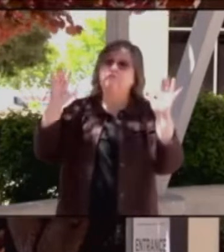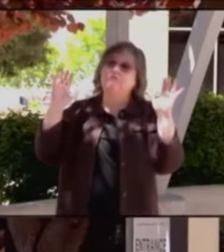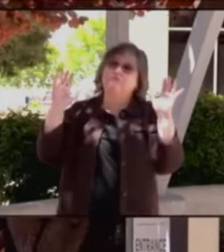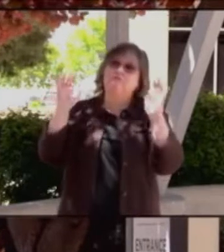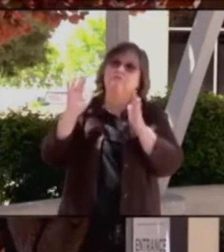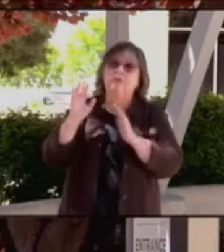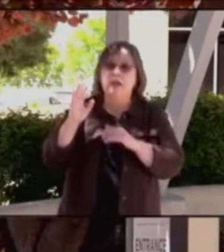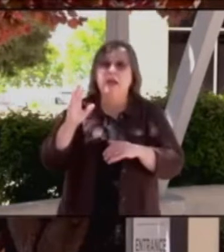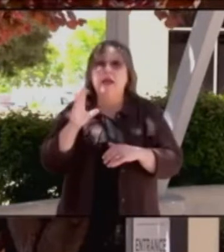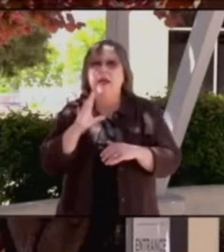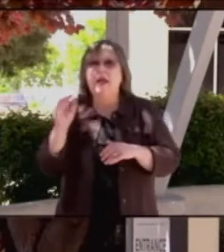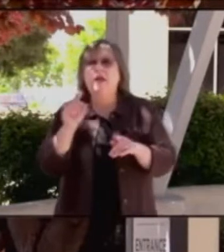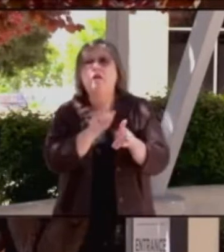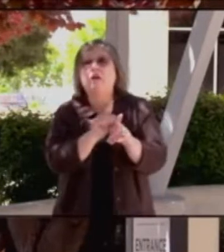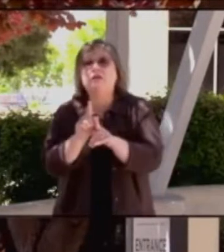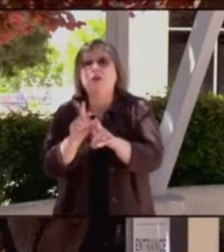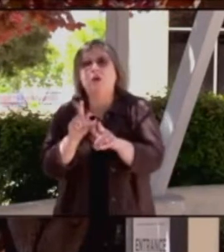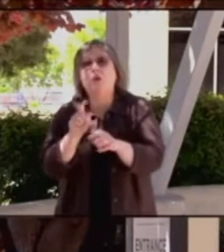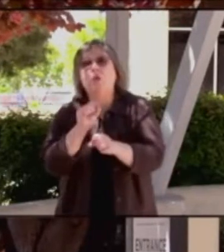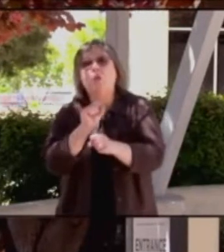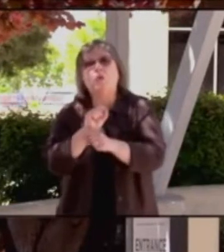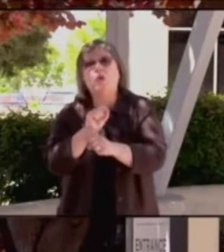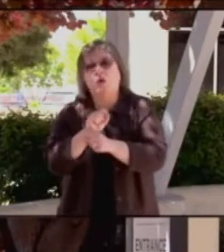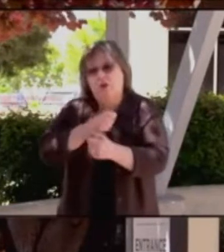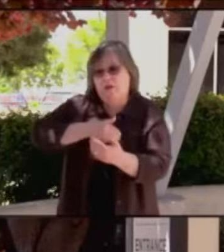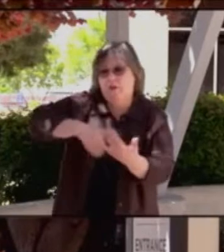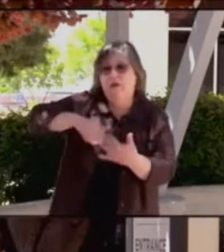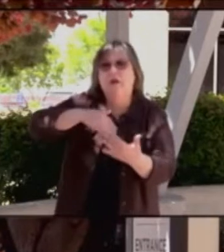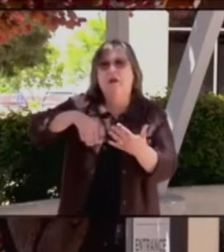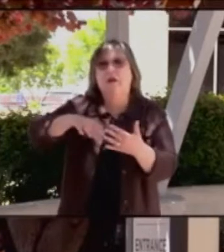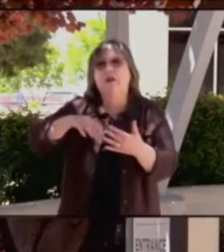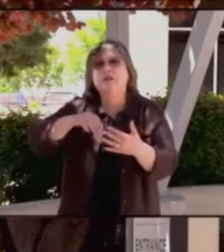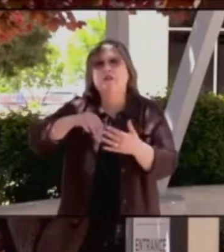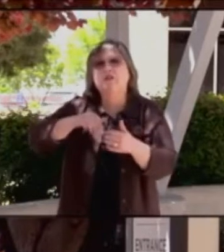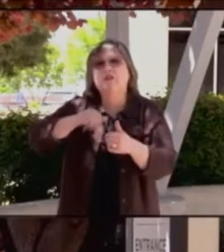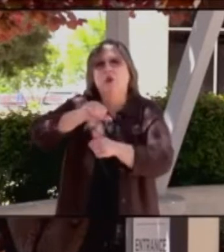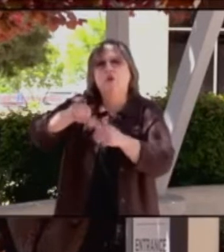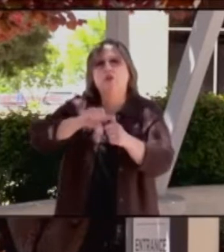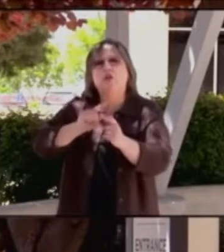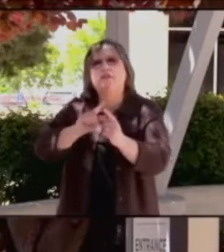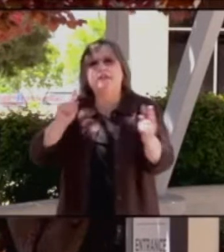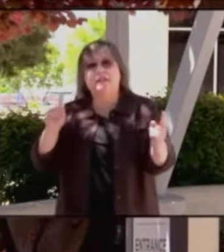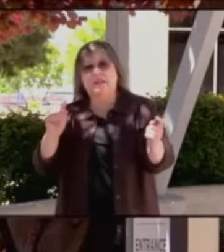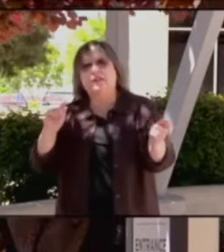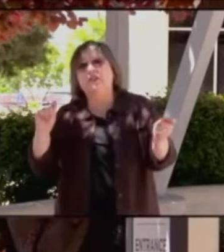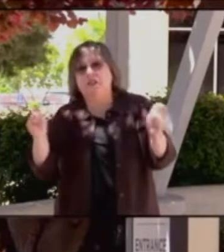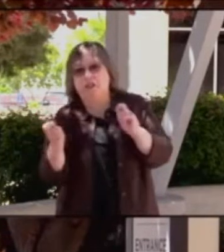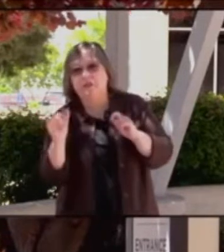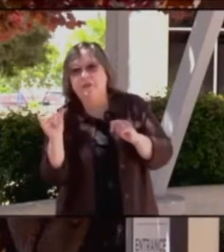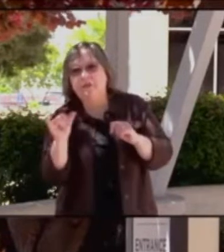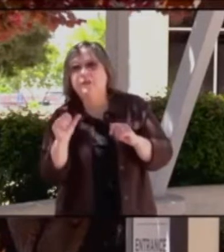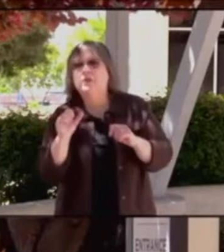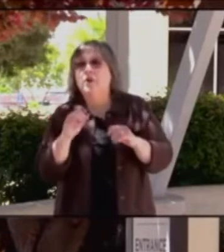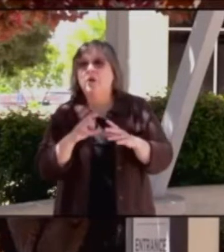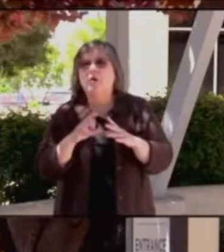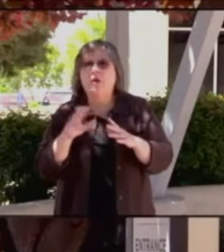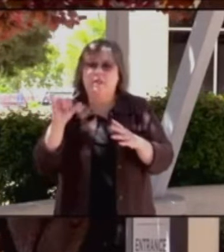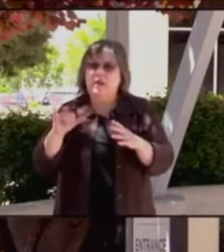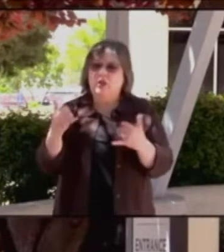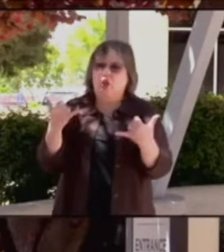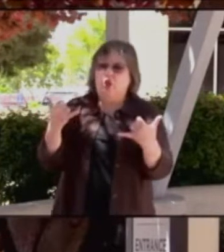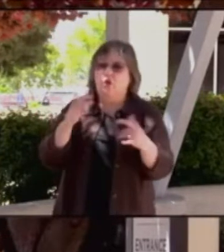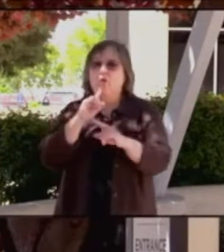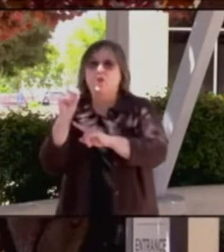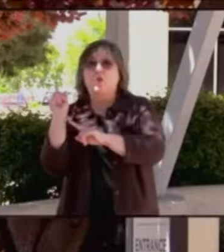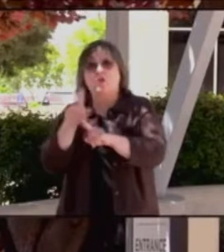protocols. So it's the current order is quite focused. And it's quite